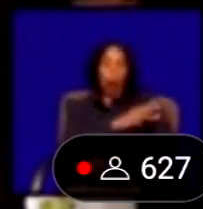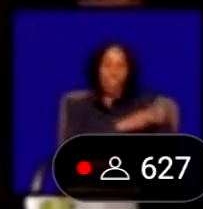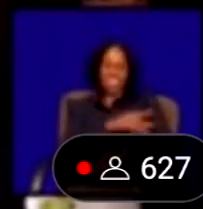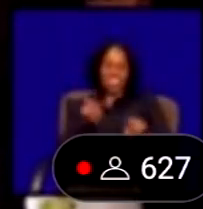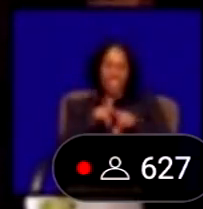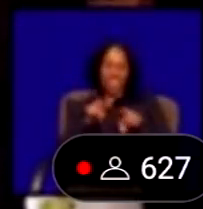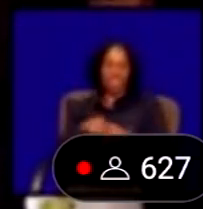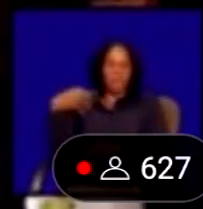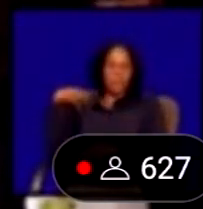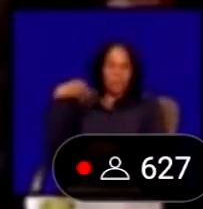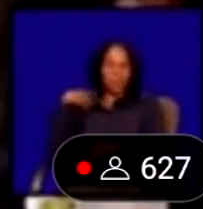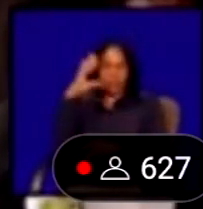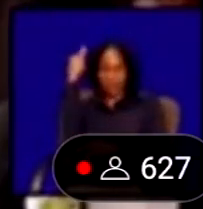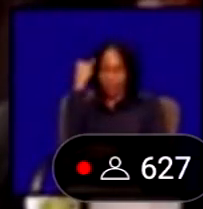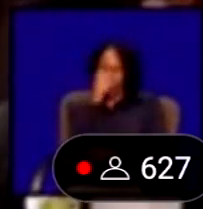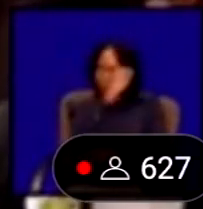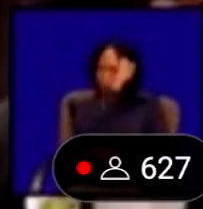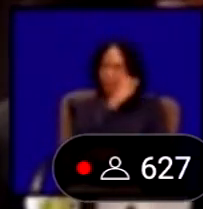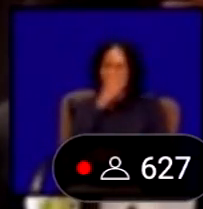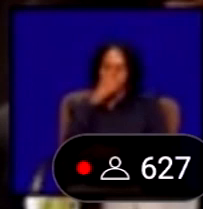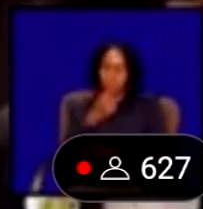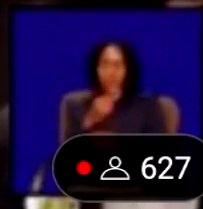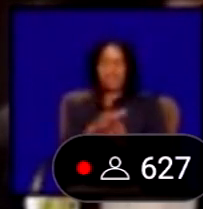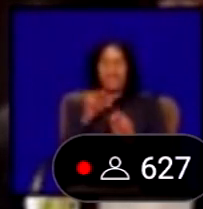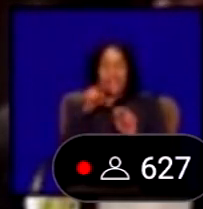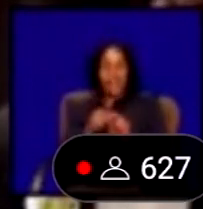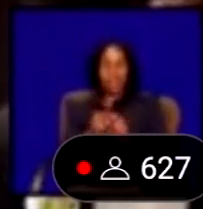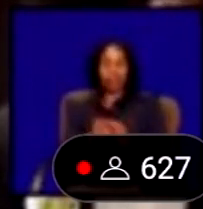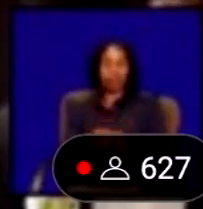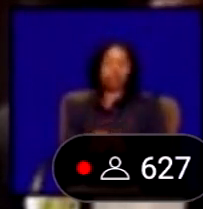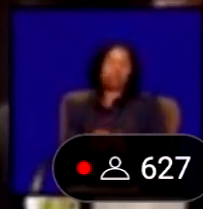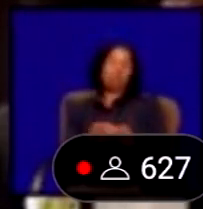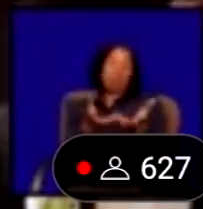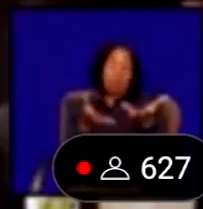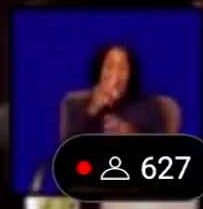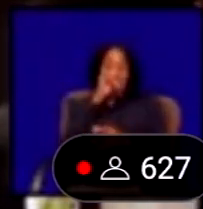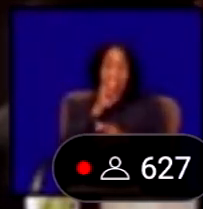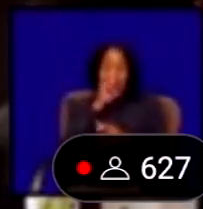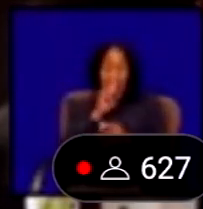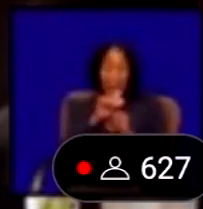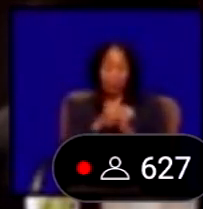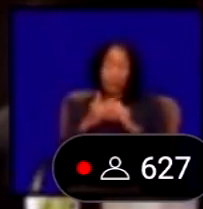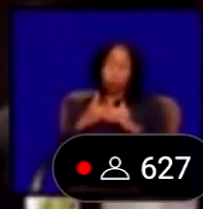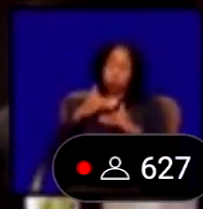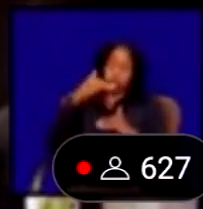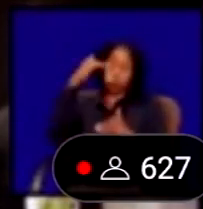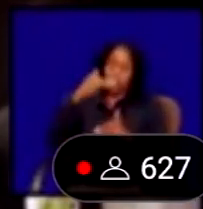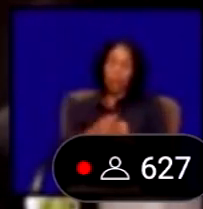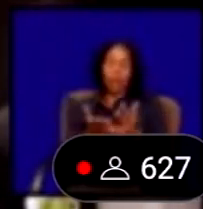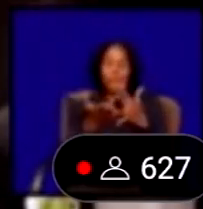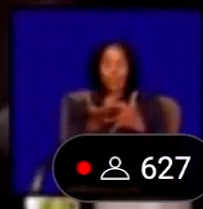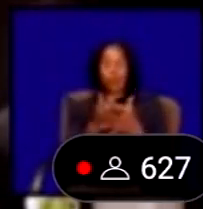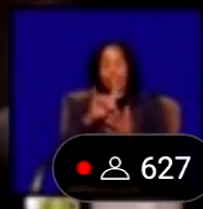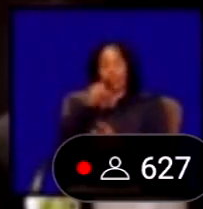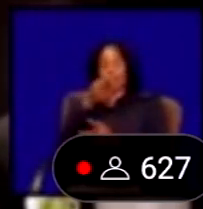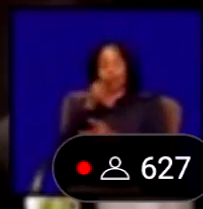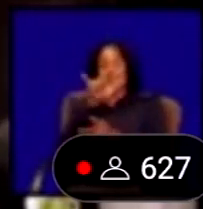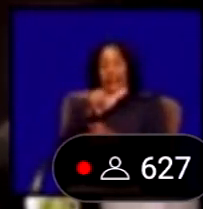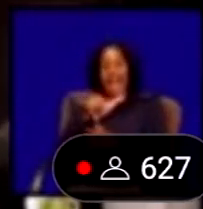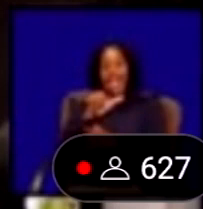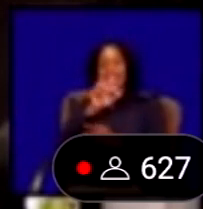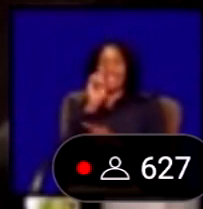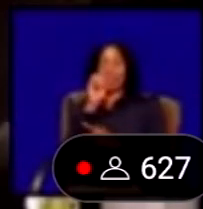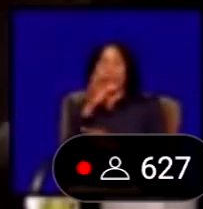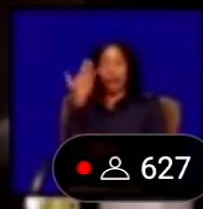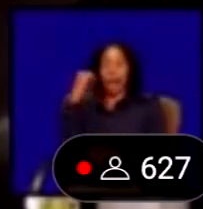sexual nature continues to rise in South Africa. Just between July and September last year,